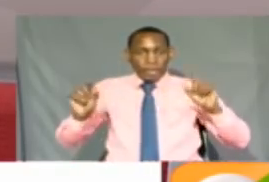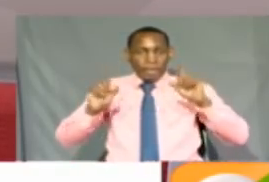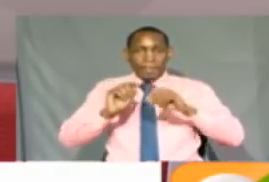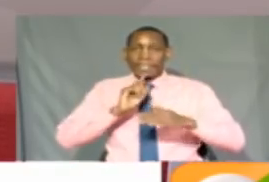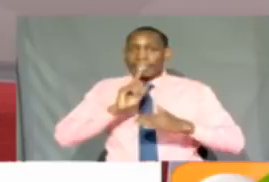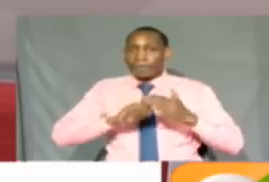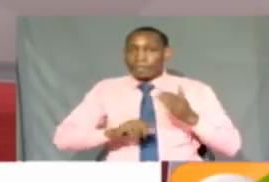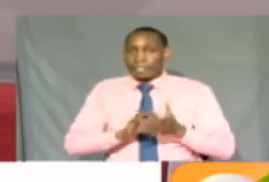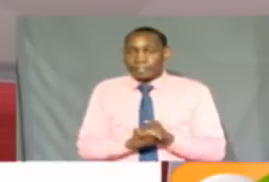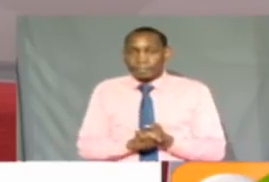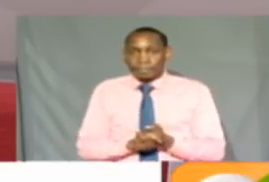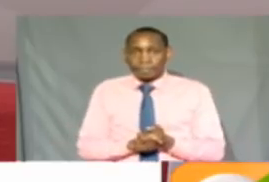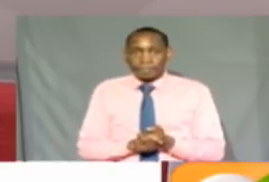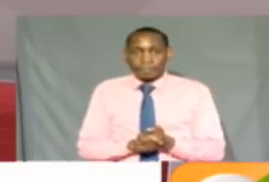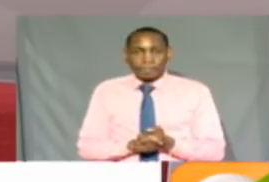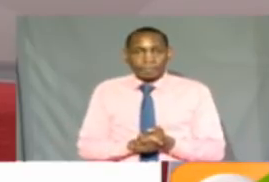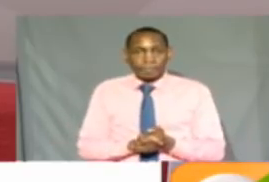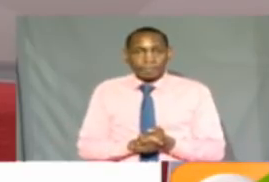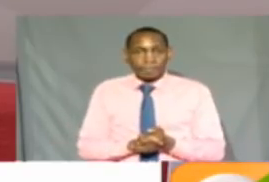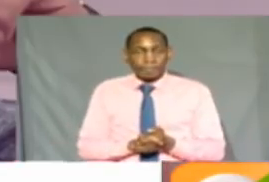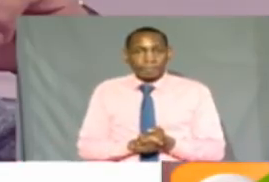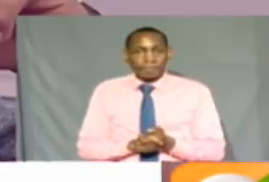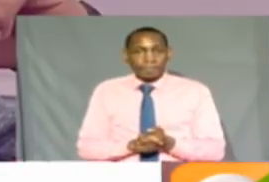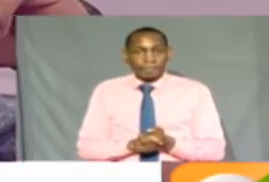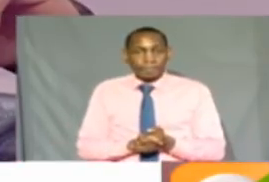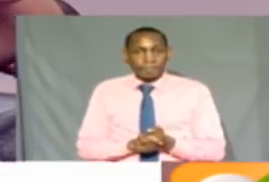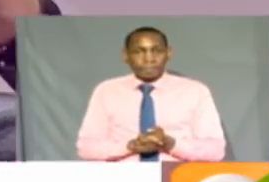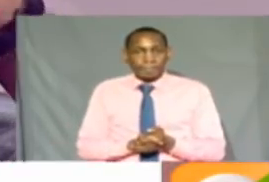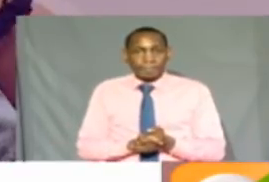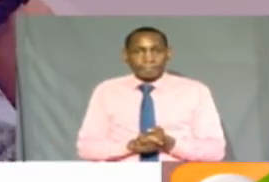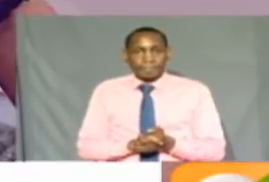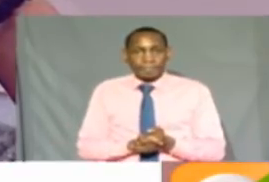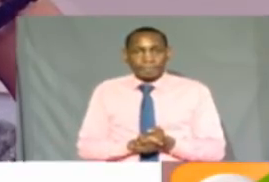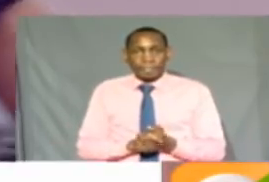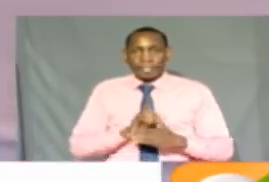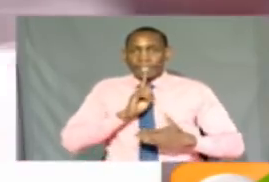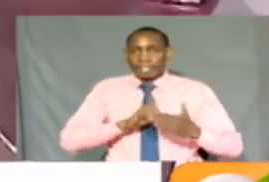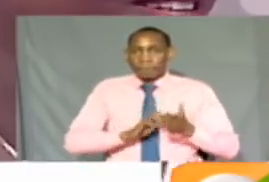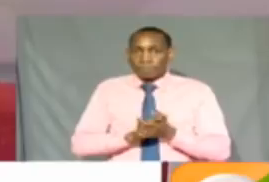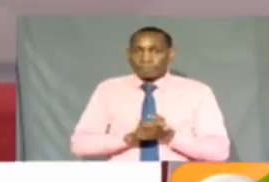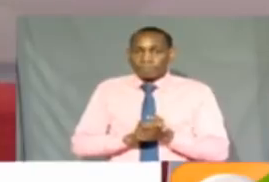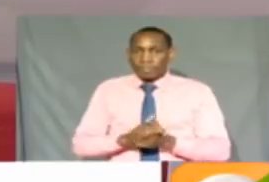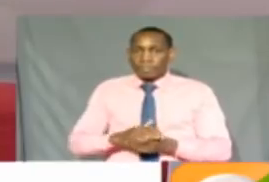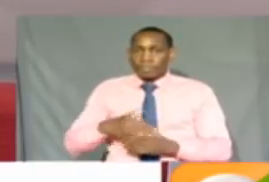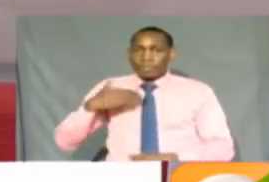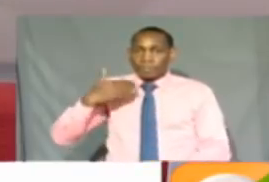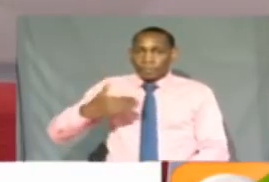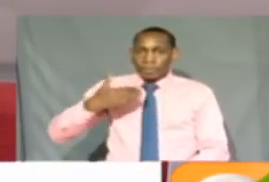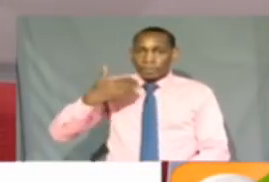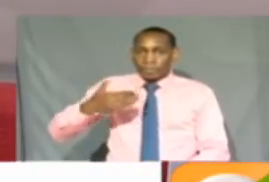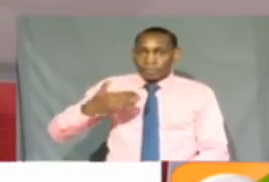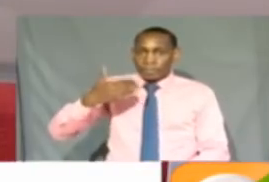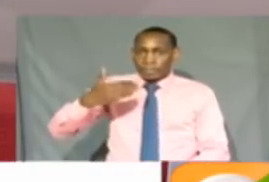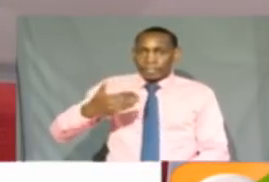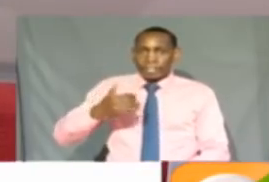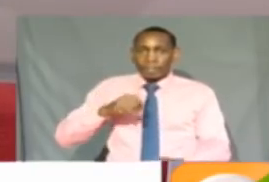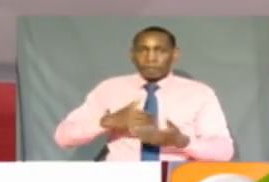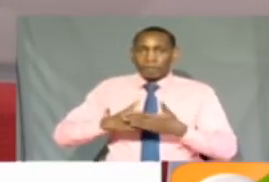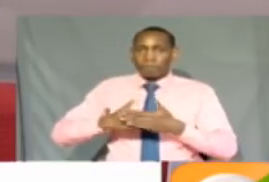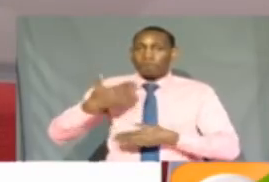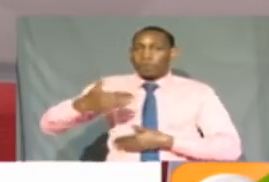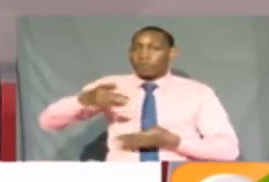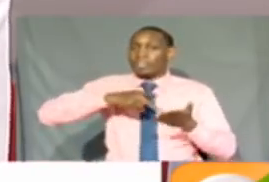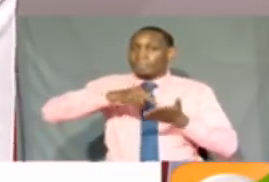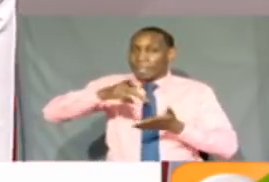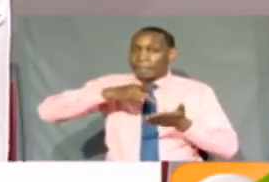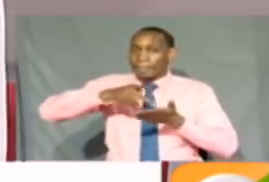good and well she is not going to pay for that. So he says, I've gone through that so many times, knowing I'm going to be the one who picks up the bill, you